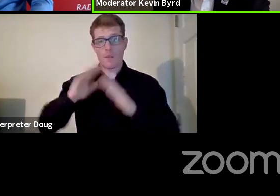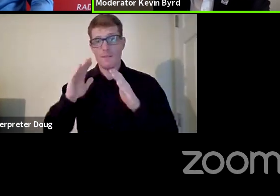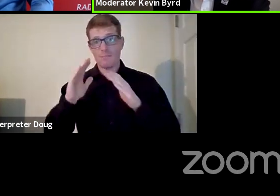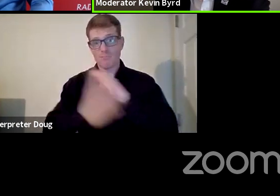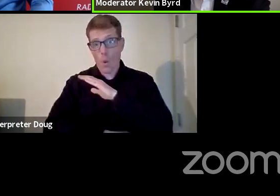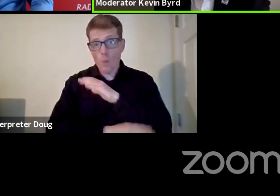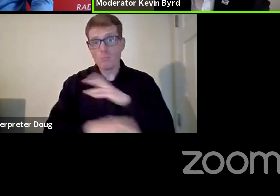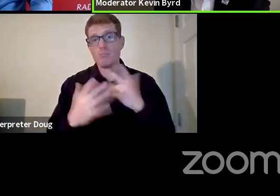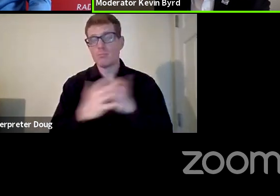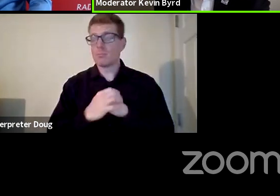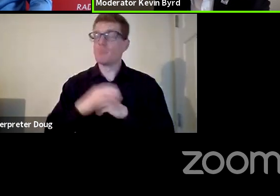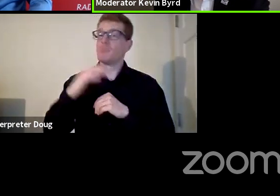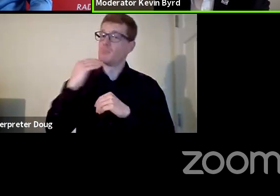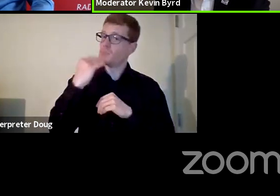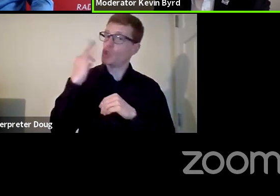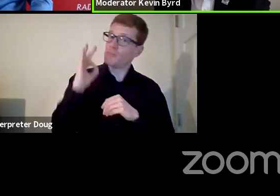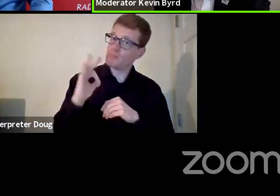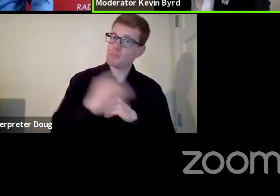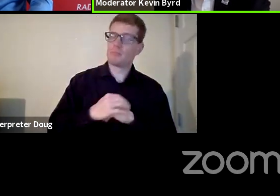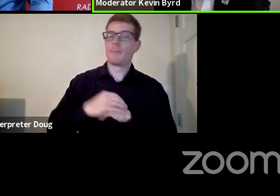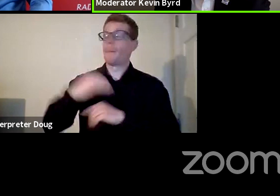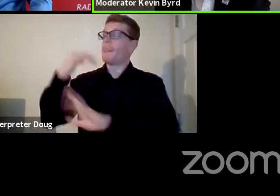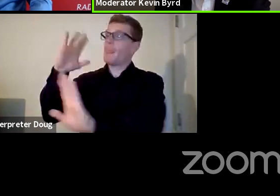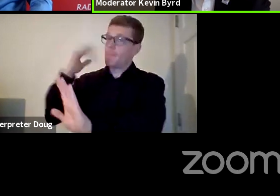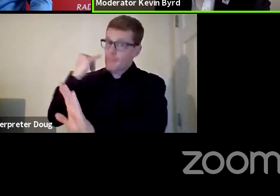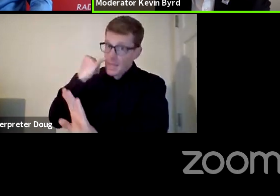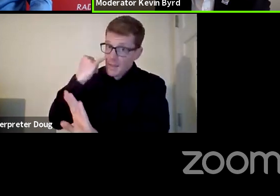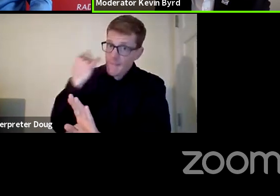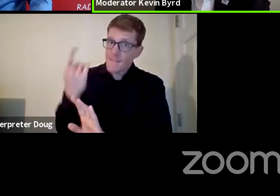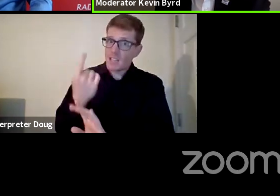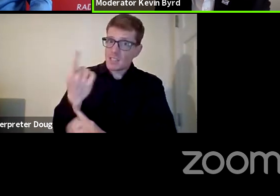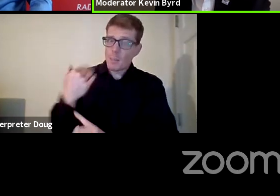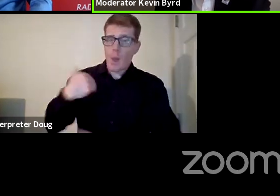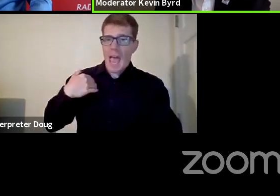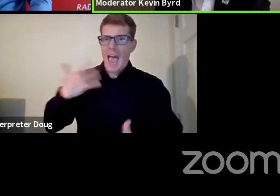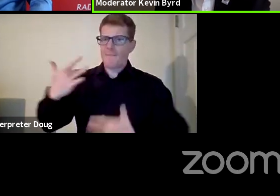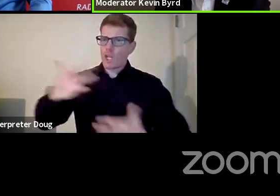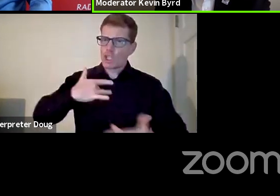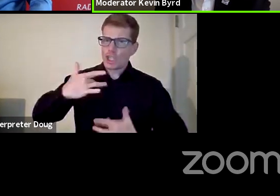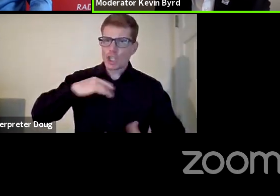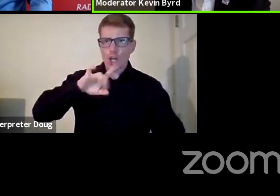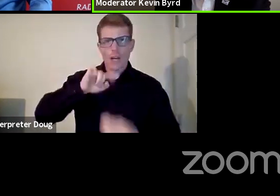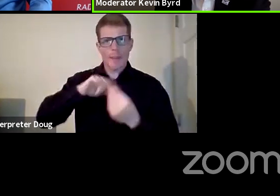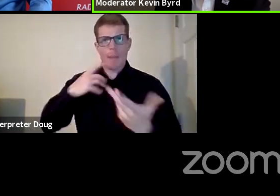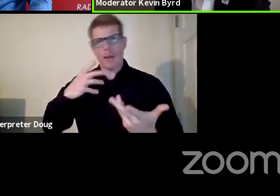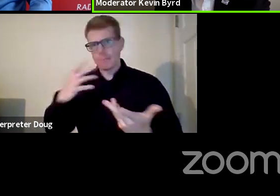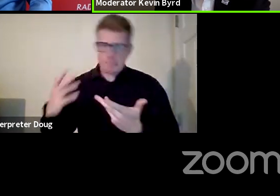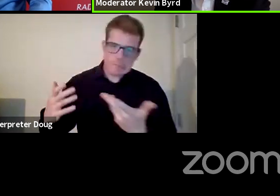concern about aspects of operations at your institutions, who should they contact?